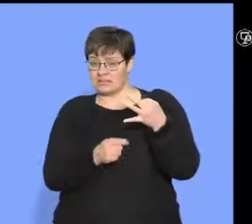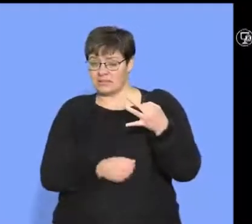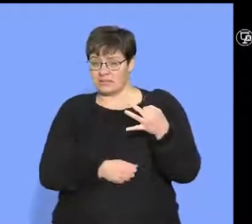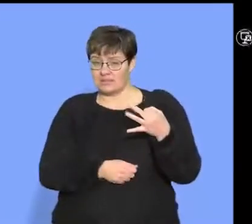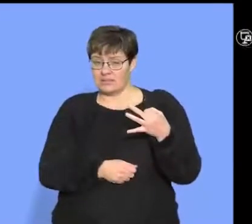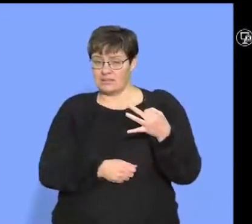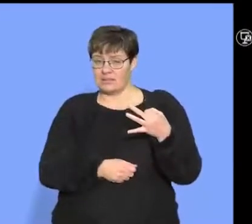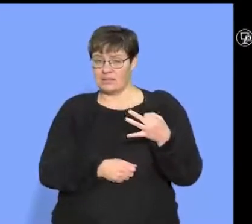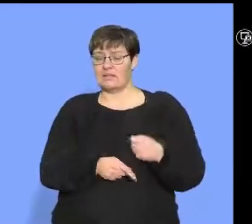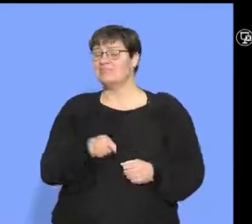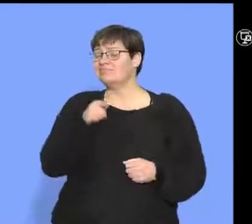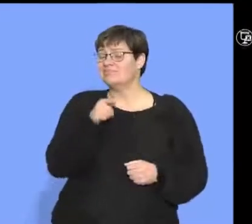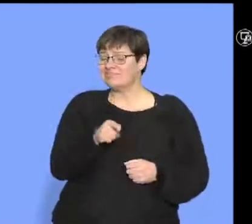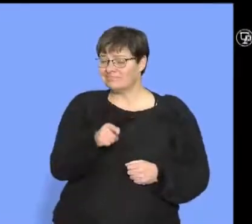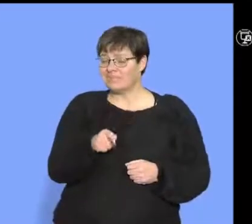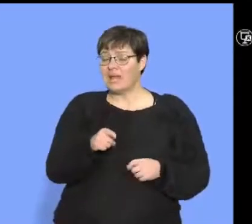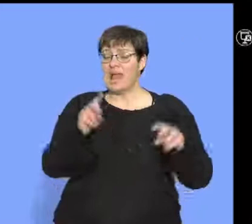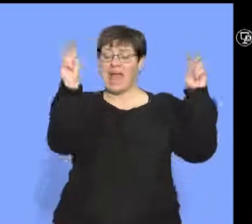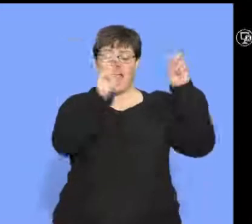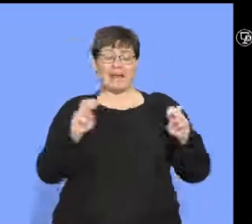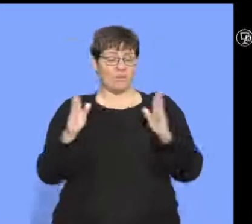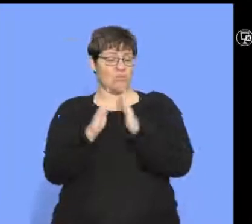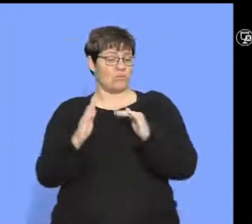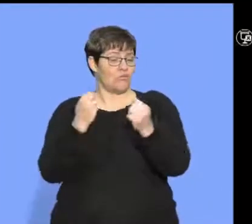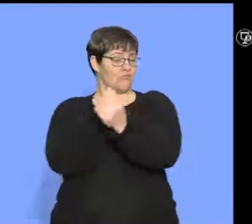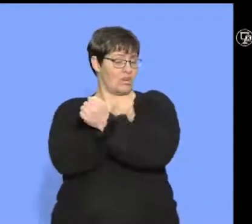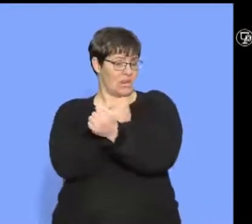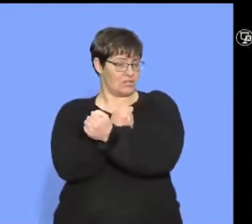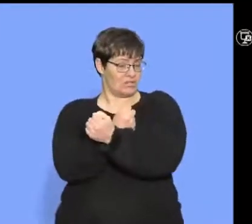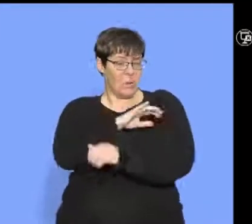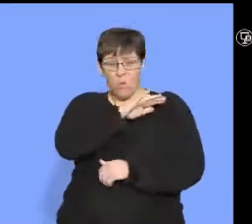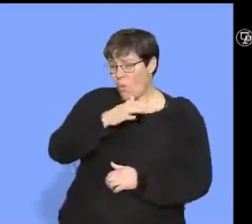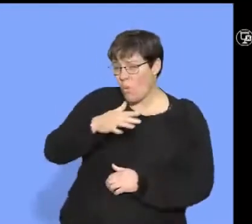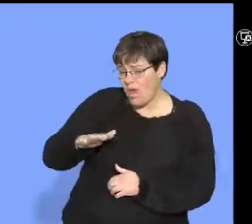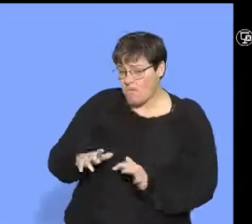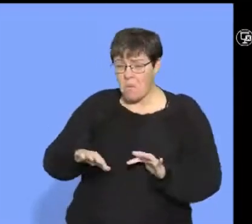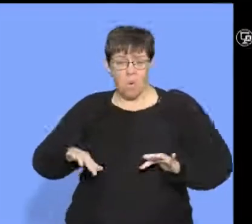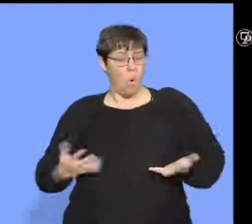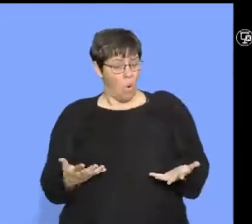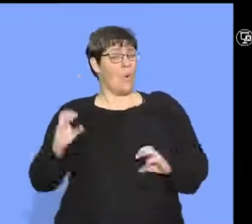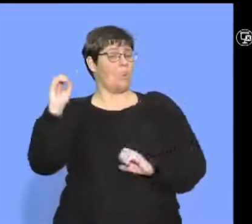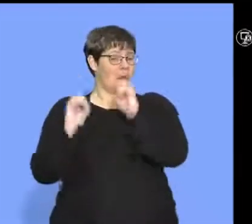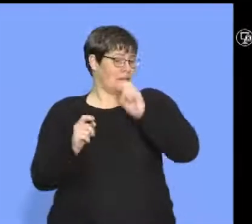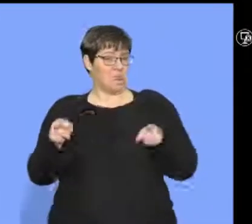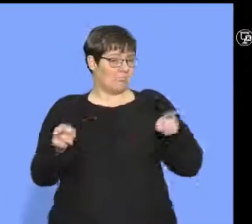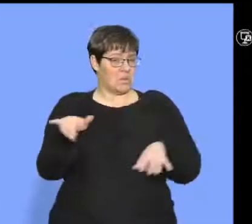lesson, is electromagnetic radiation a wave or